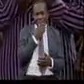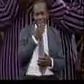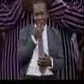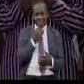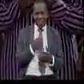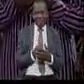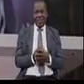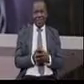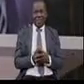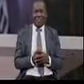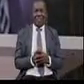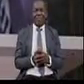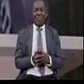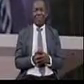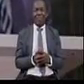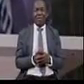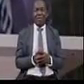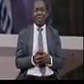Great.